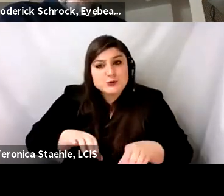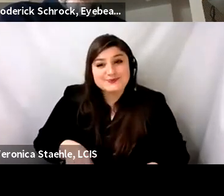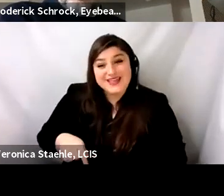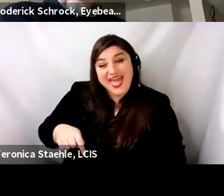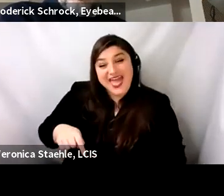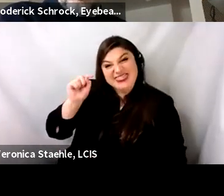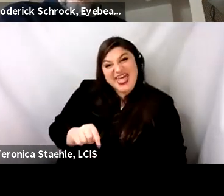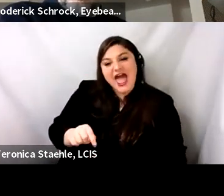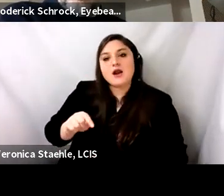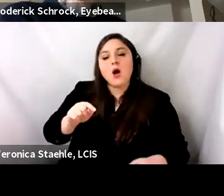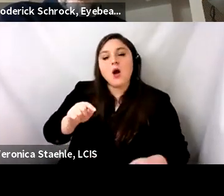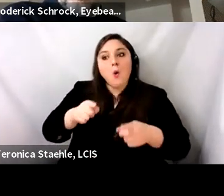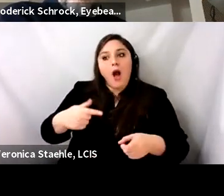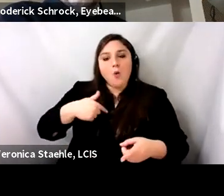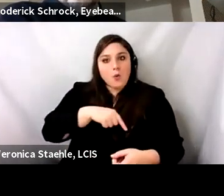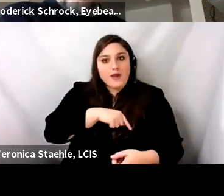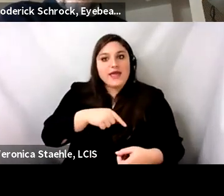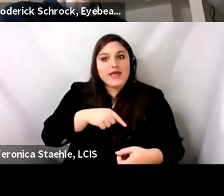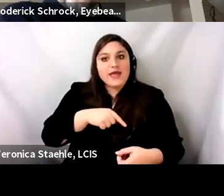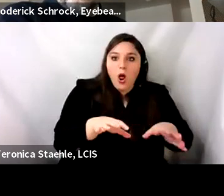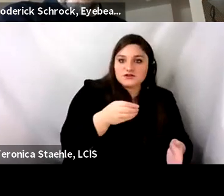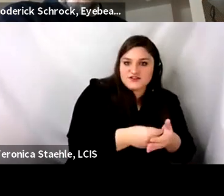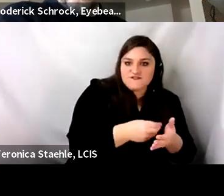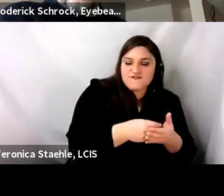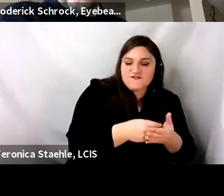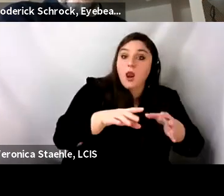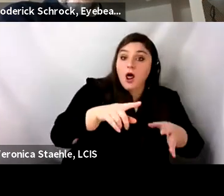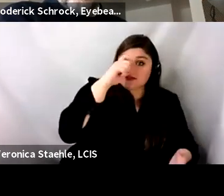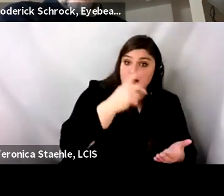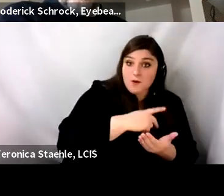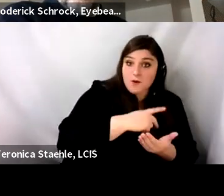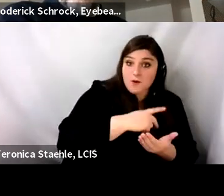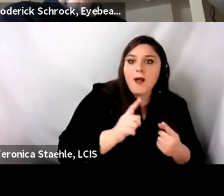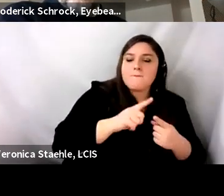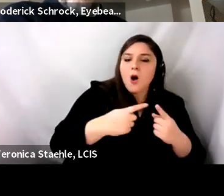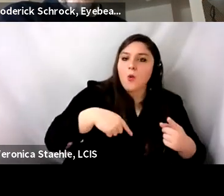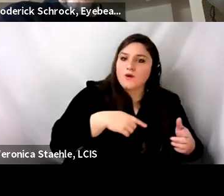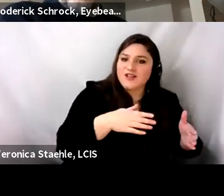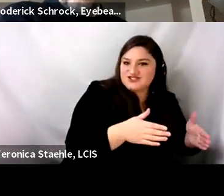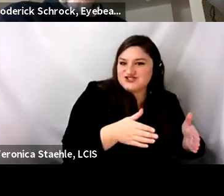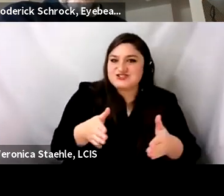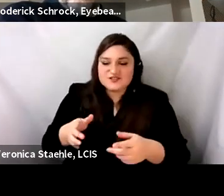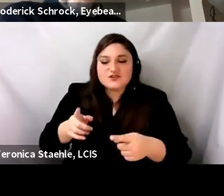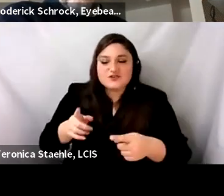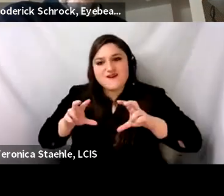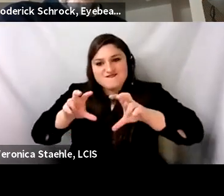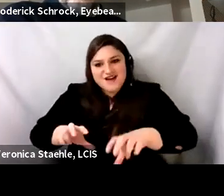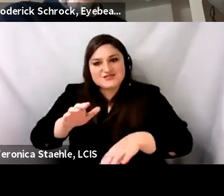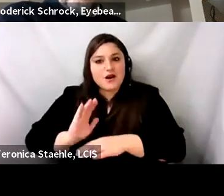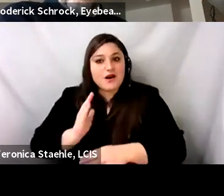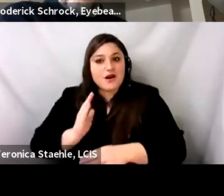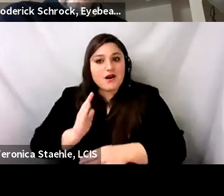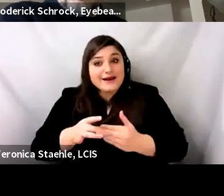allowing our leadership to own the mission and to own the path forward and to really